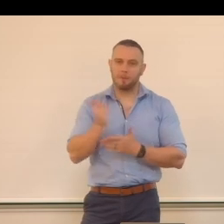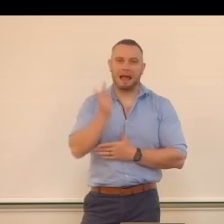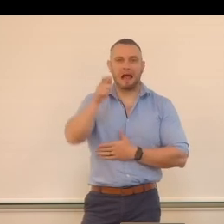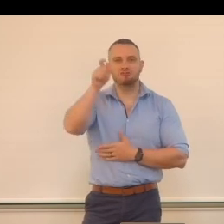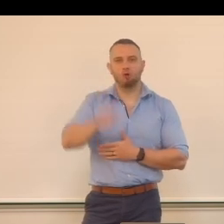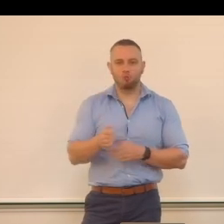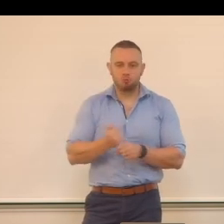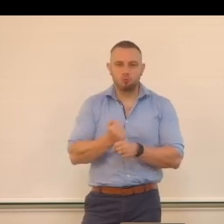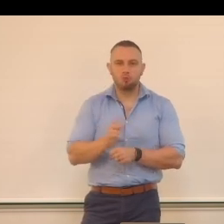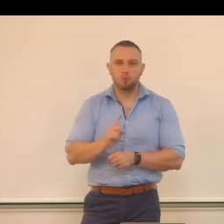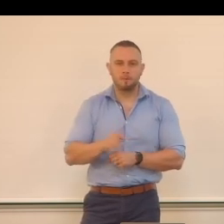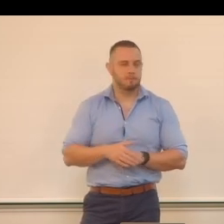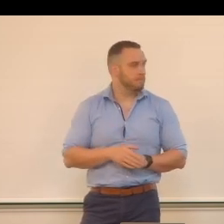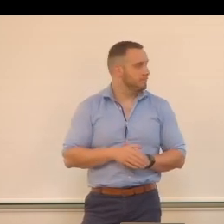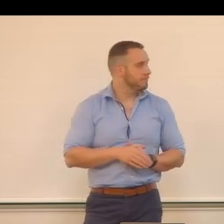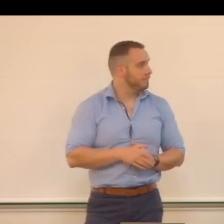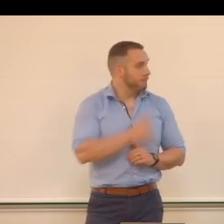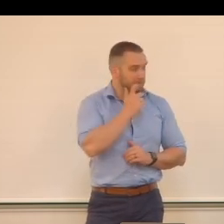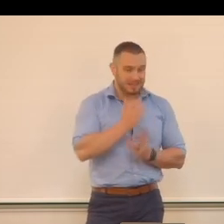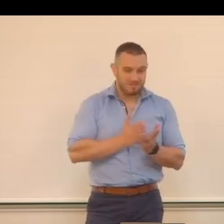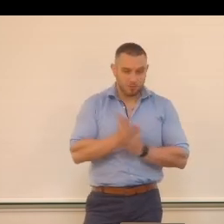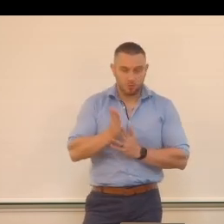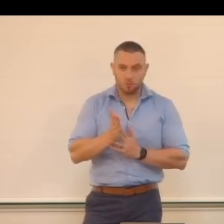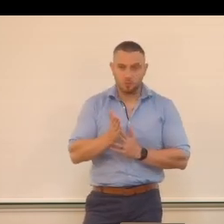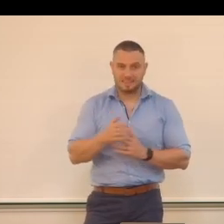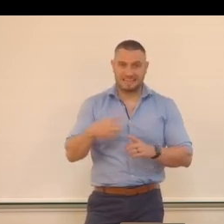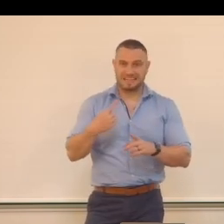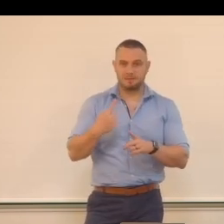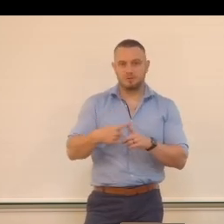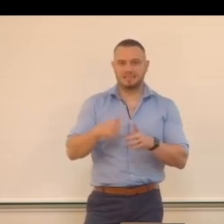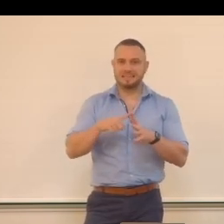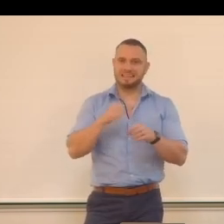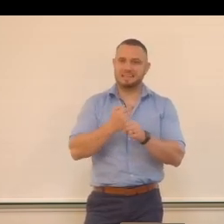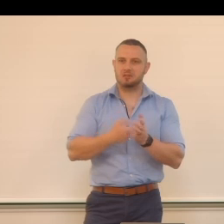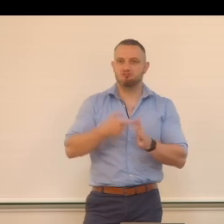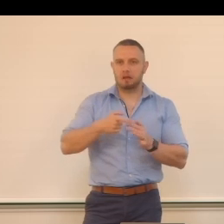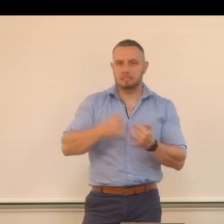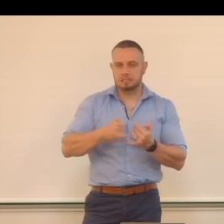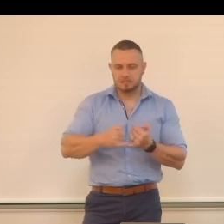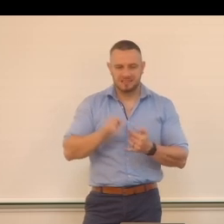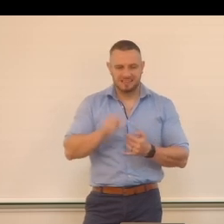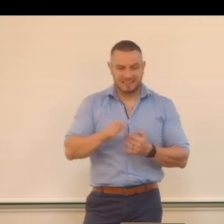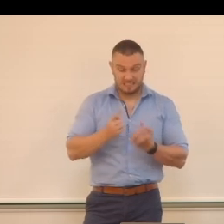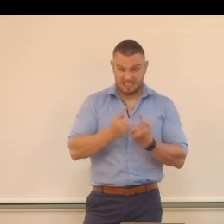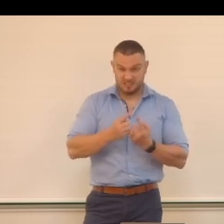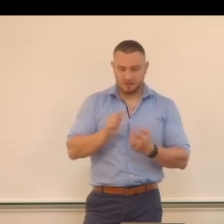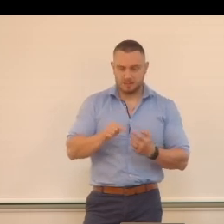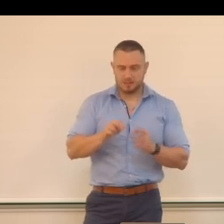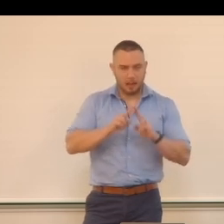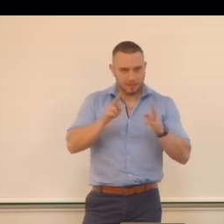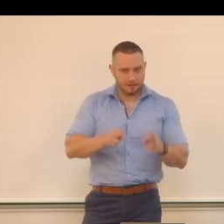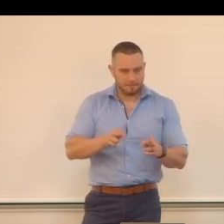mission. You get to go through emergency egress. So emergency egress, that's one of the things about this